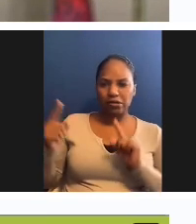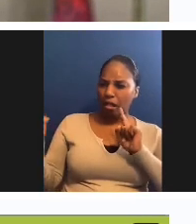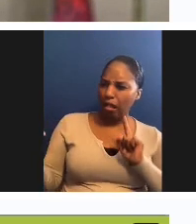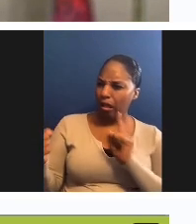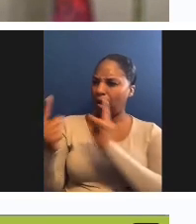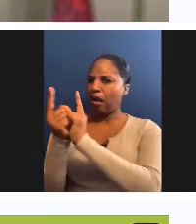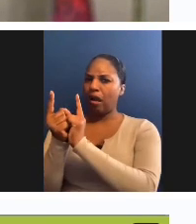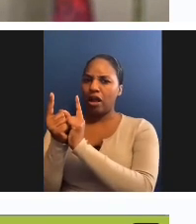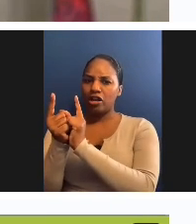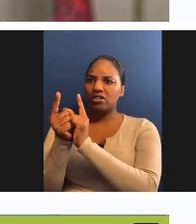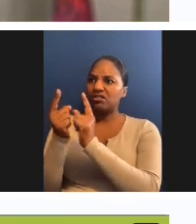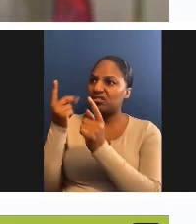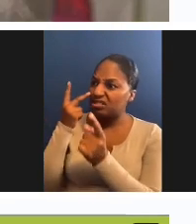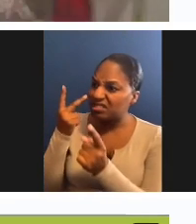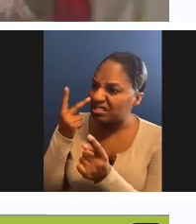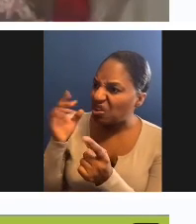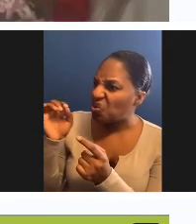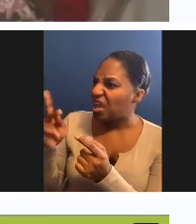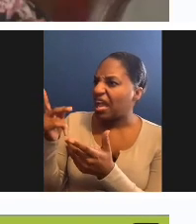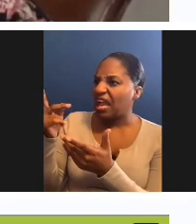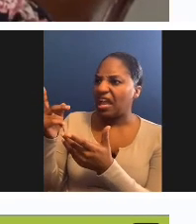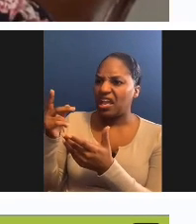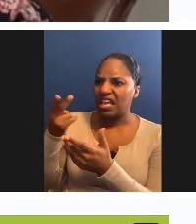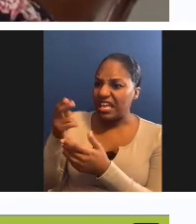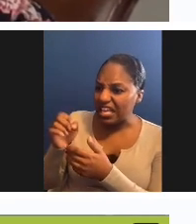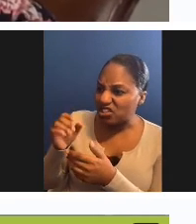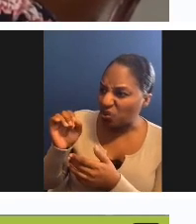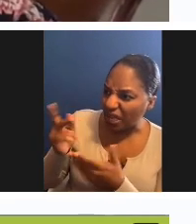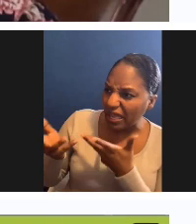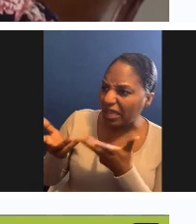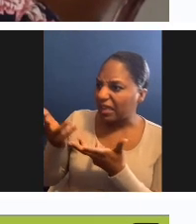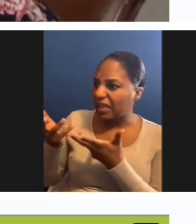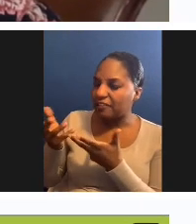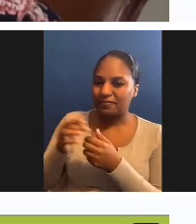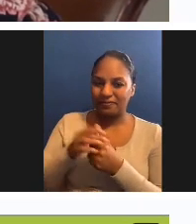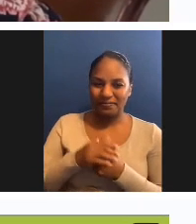student to see if she's okay or he's okay.